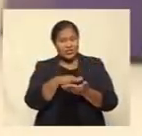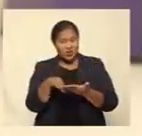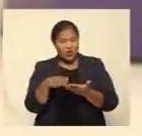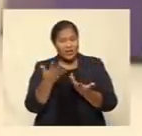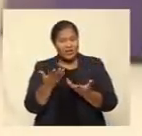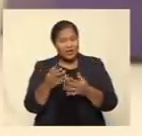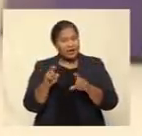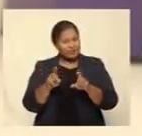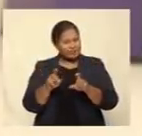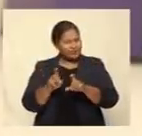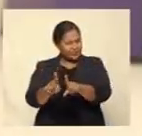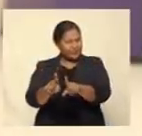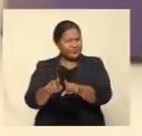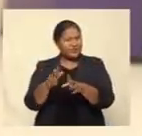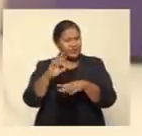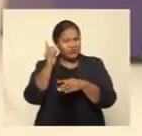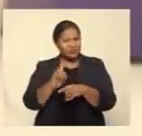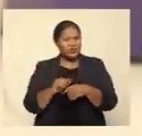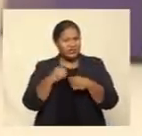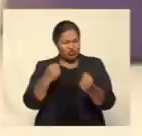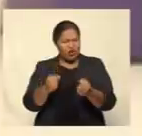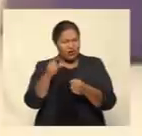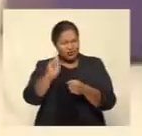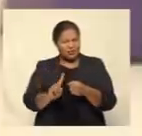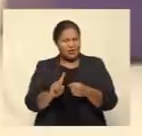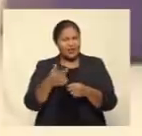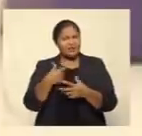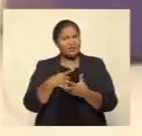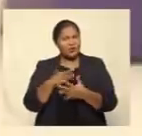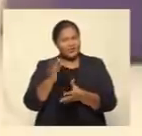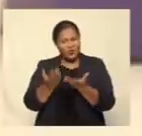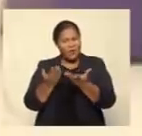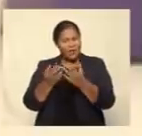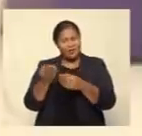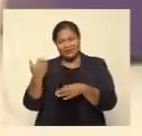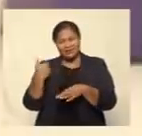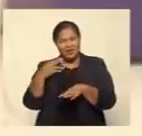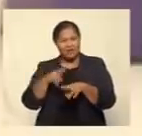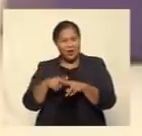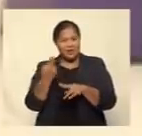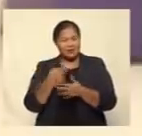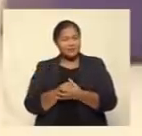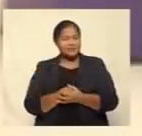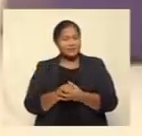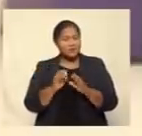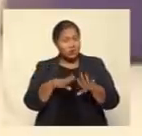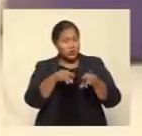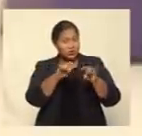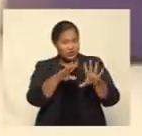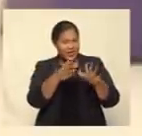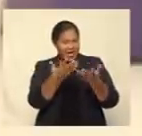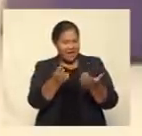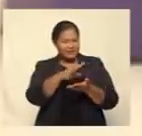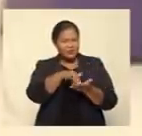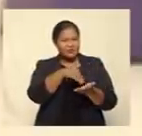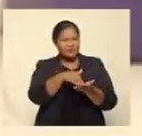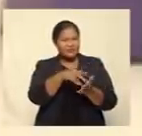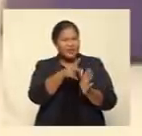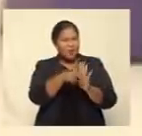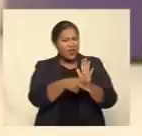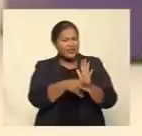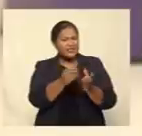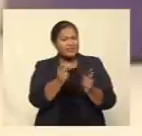firmer today, though not enough to recoup a dip suffered on Friday. Australia is set for their central bank policy meeting this